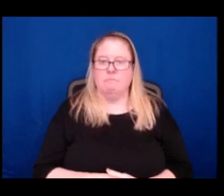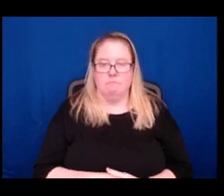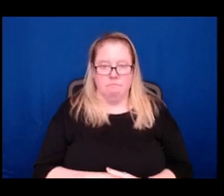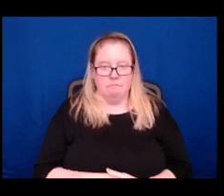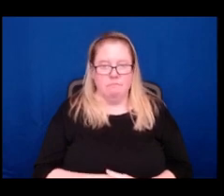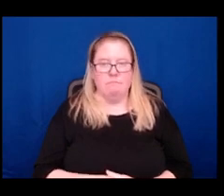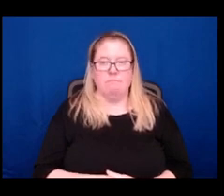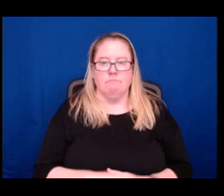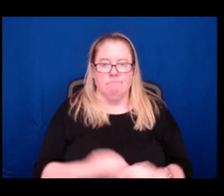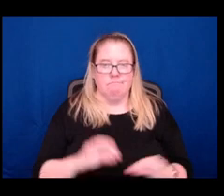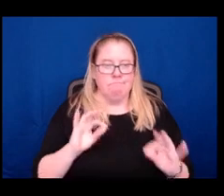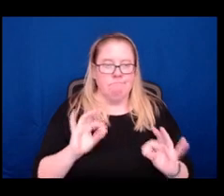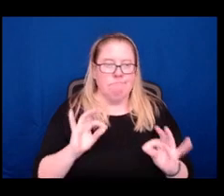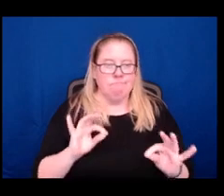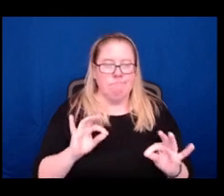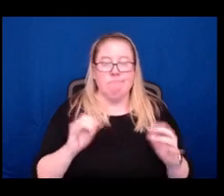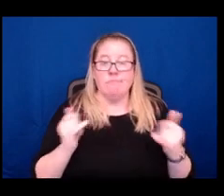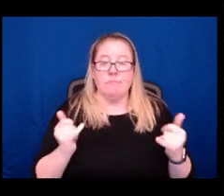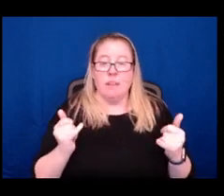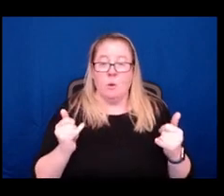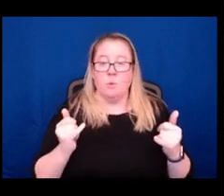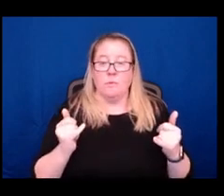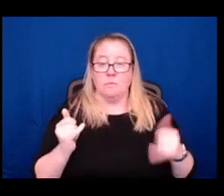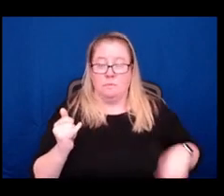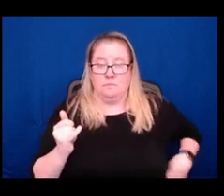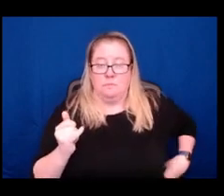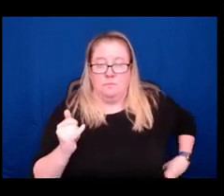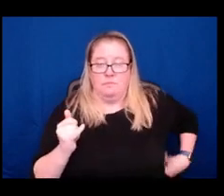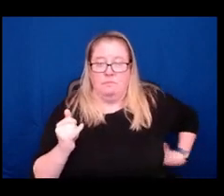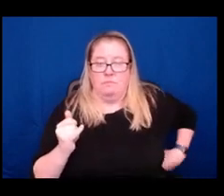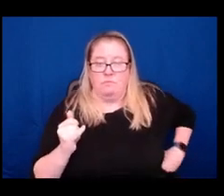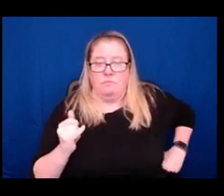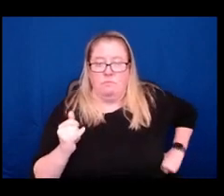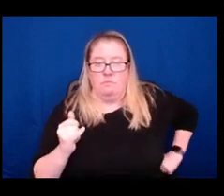Now to that, let's go ahead and